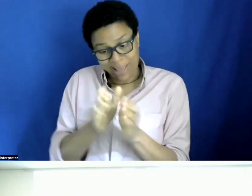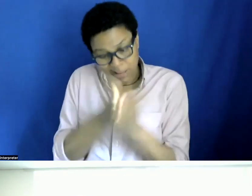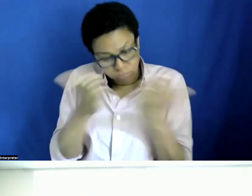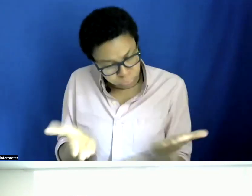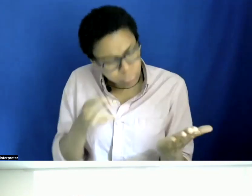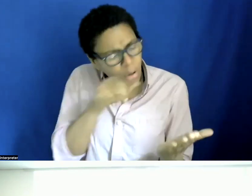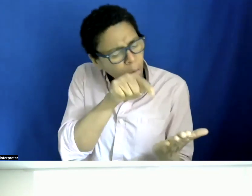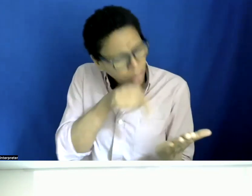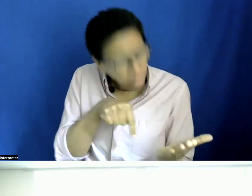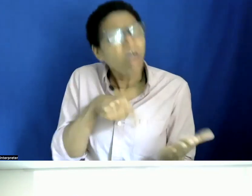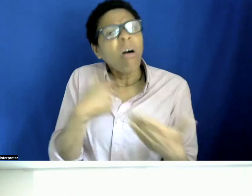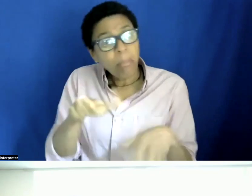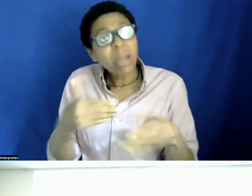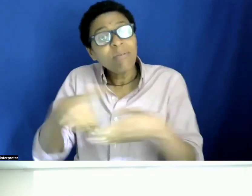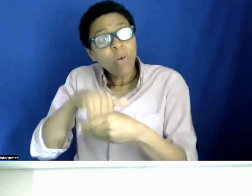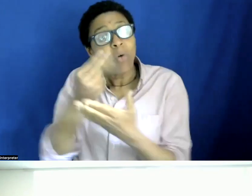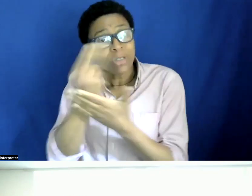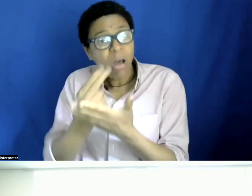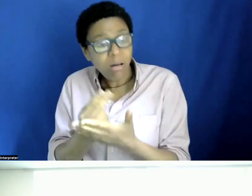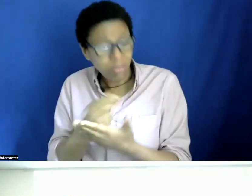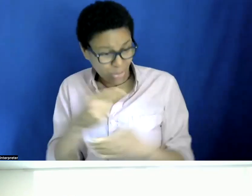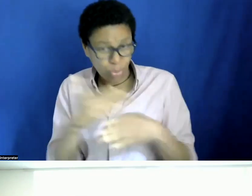records about the hospital.